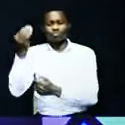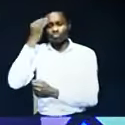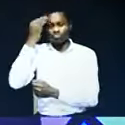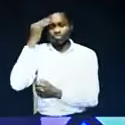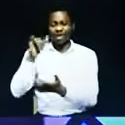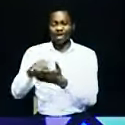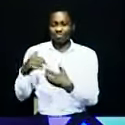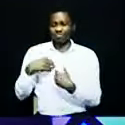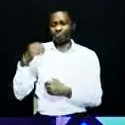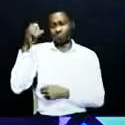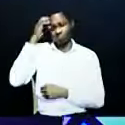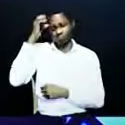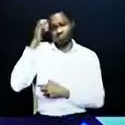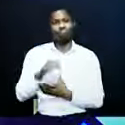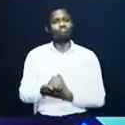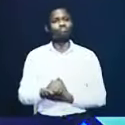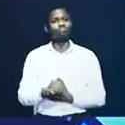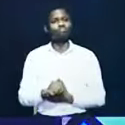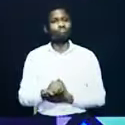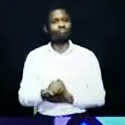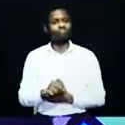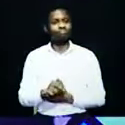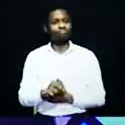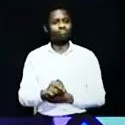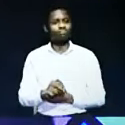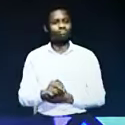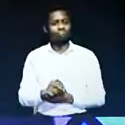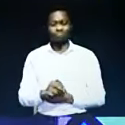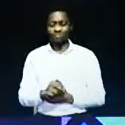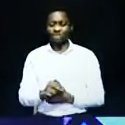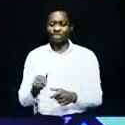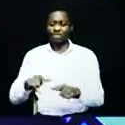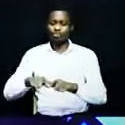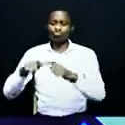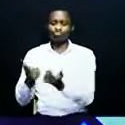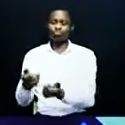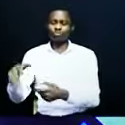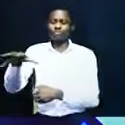that they were engaged in a kind of a battle with the devil.